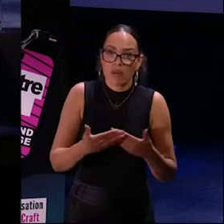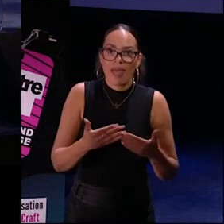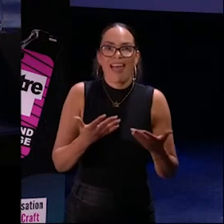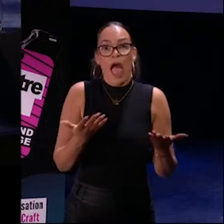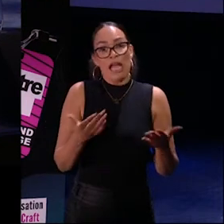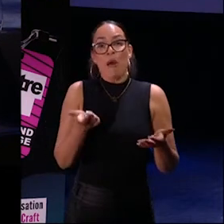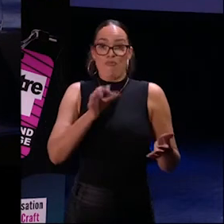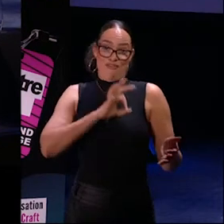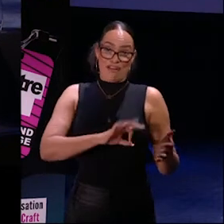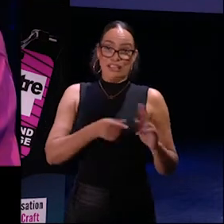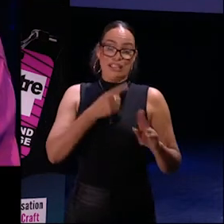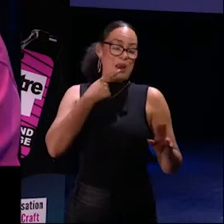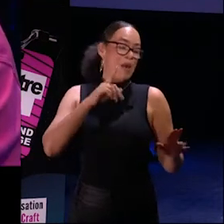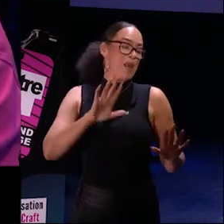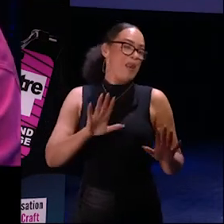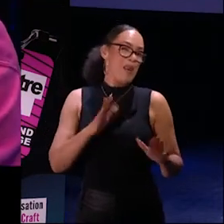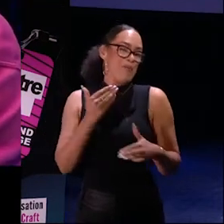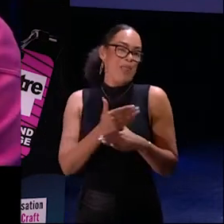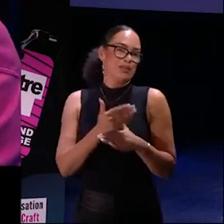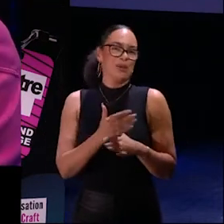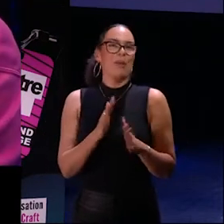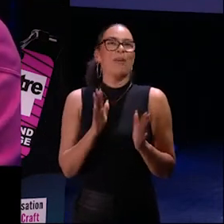job, particularly when you're starting out.